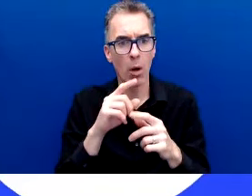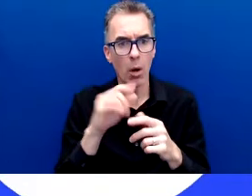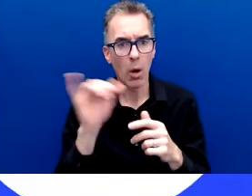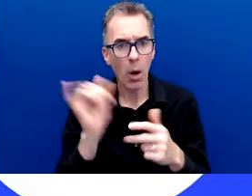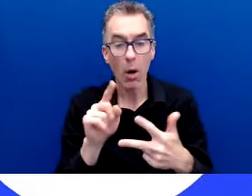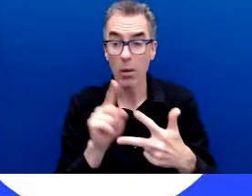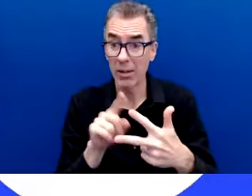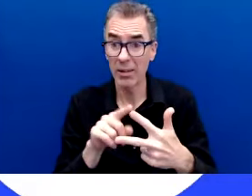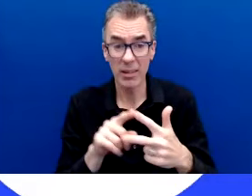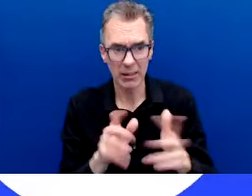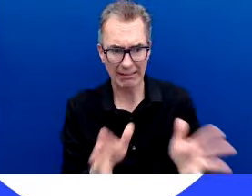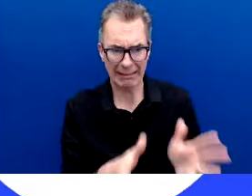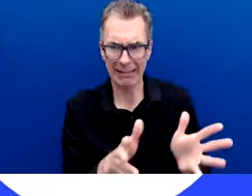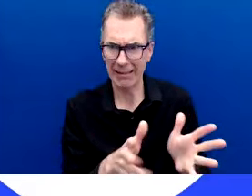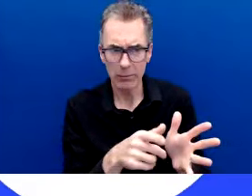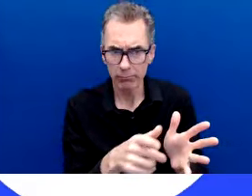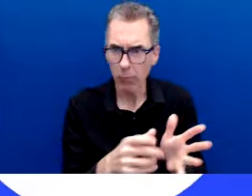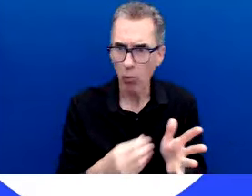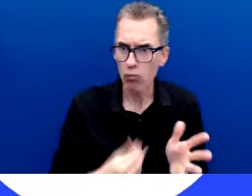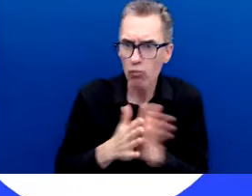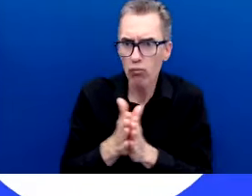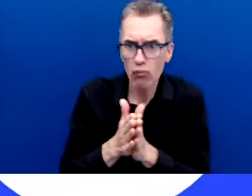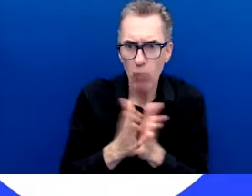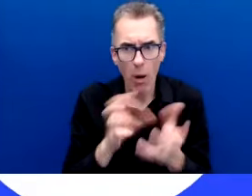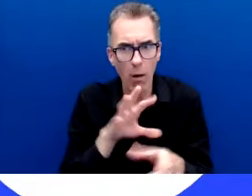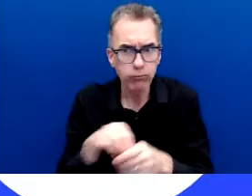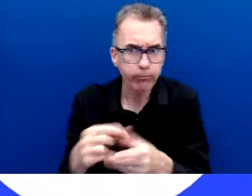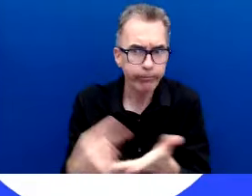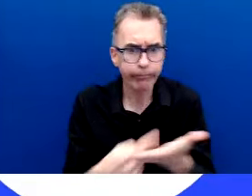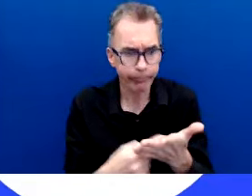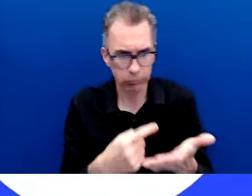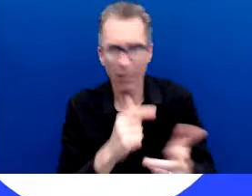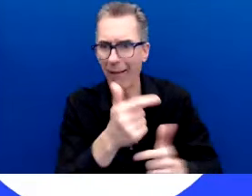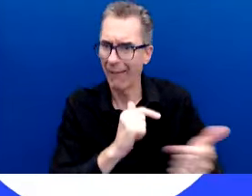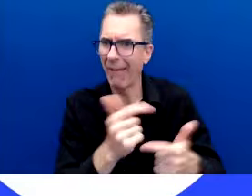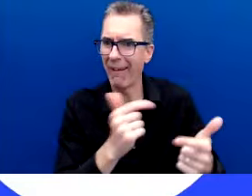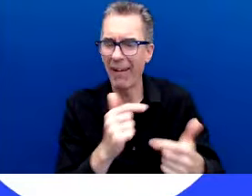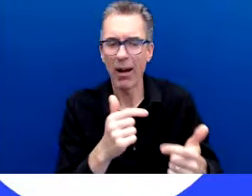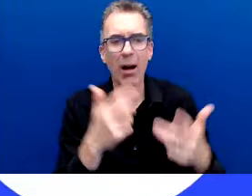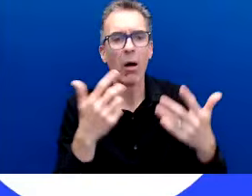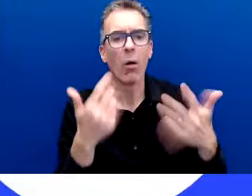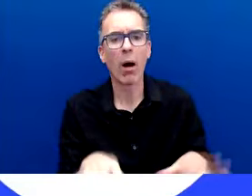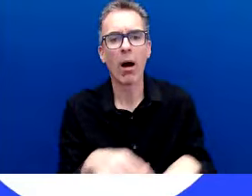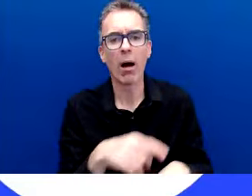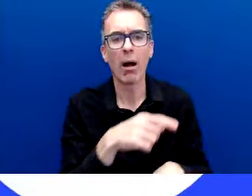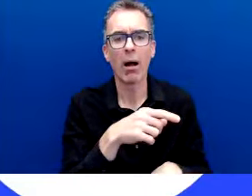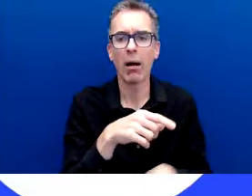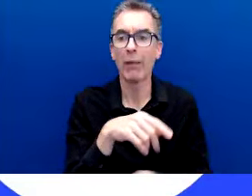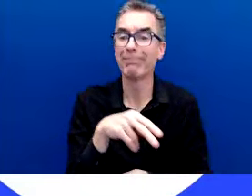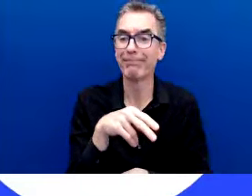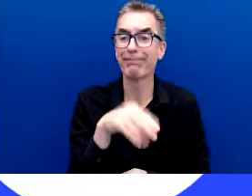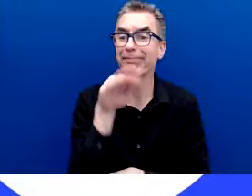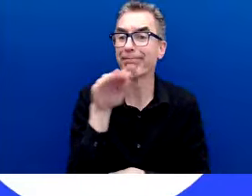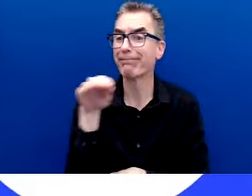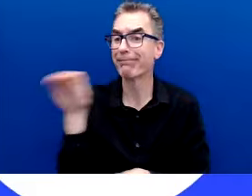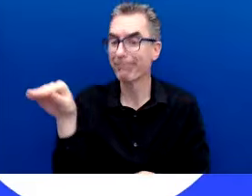it's definitely a lot more motivating for students to have that regular interaction rather than just having an asynchronous course. They check in,